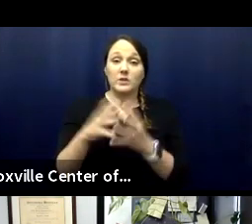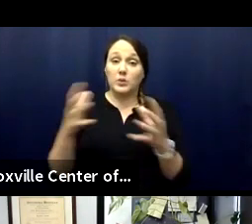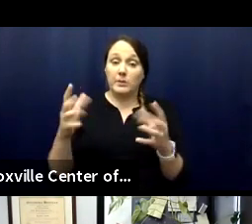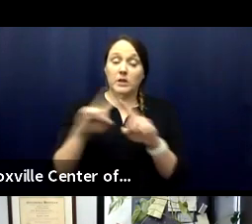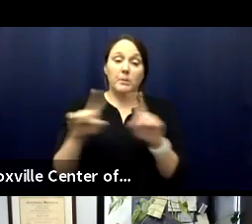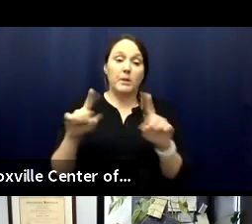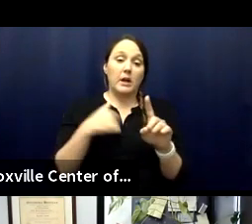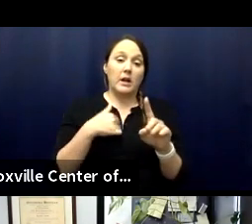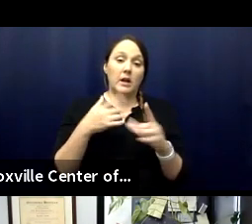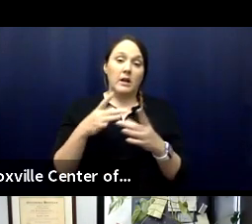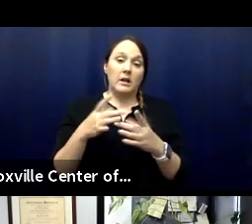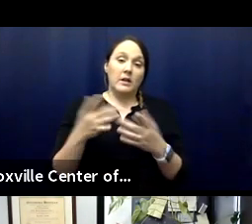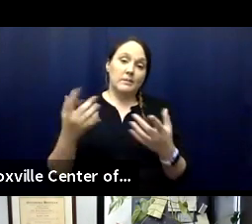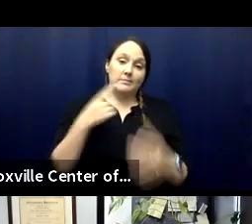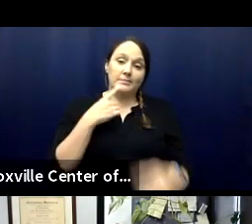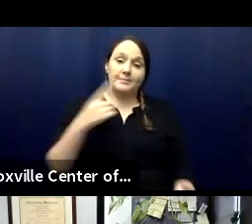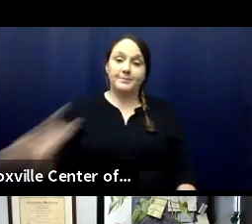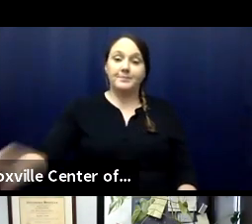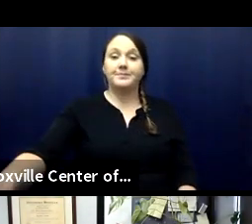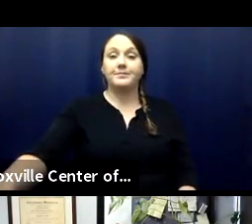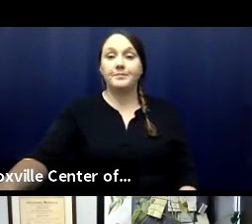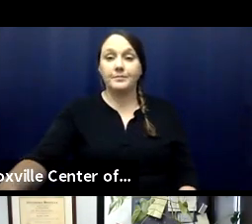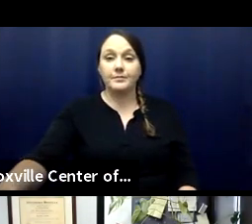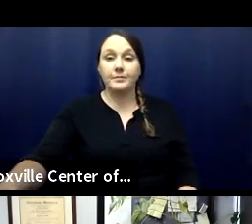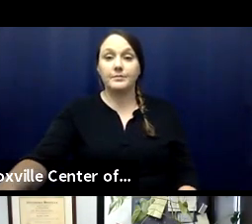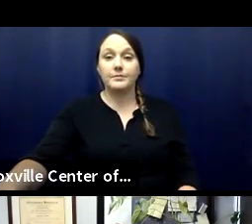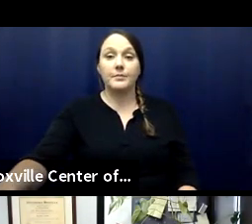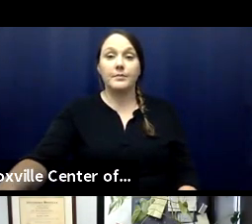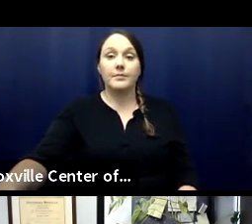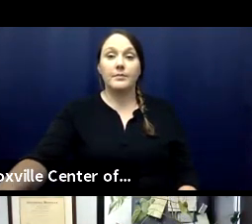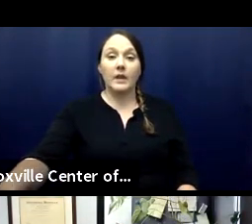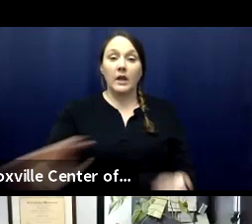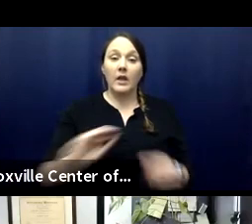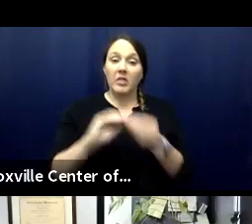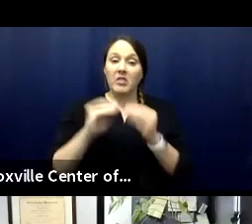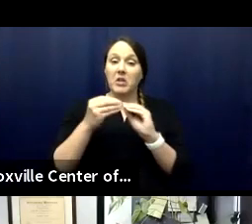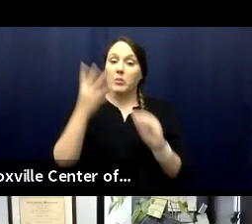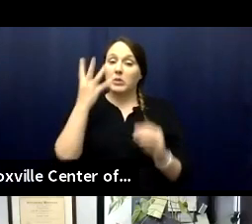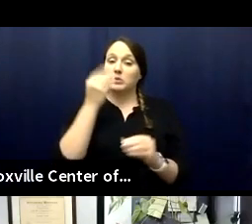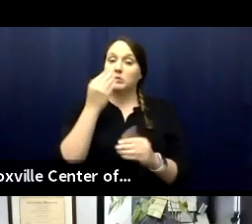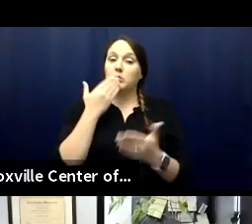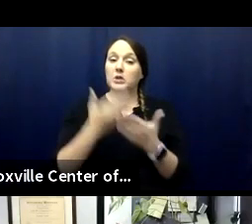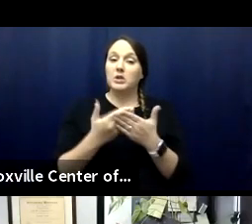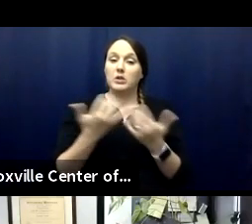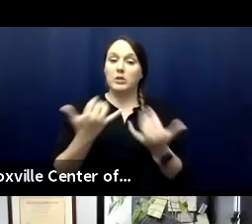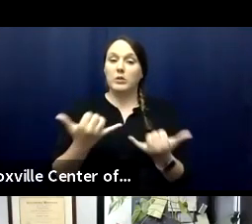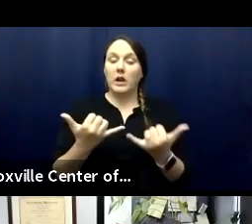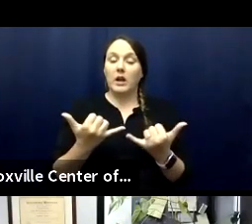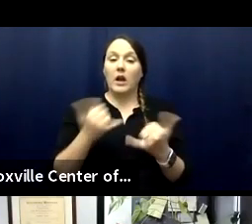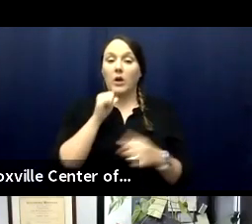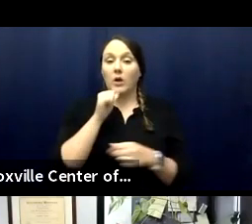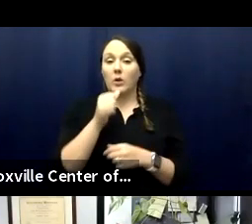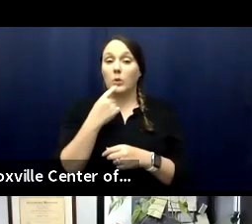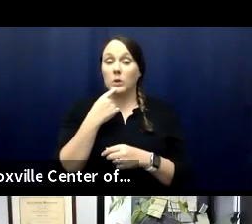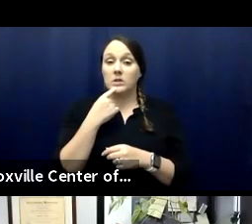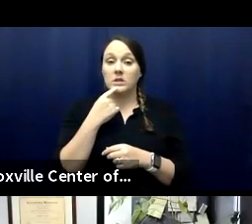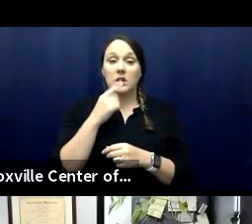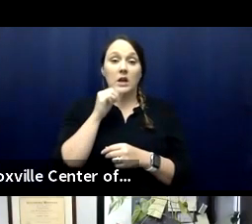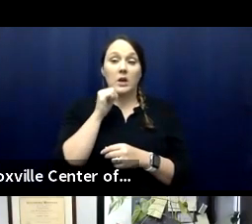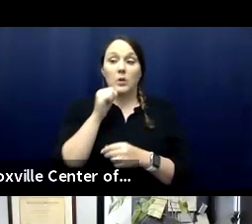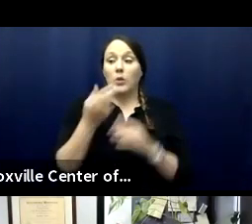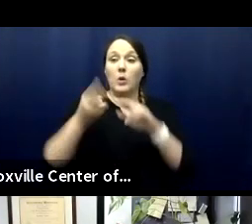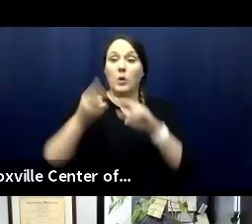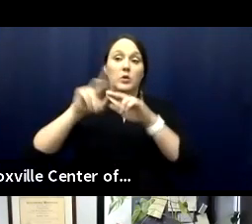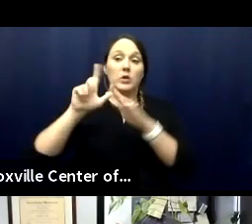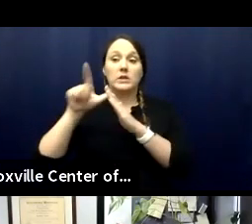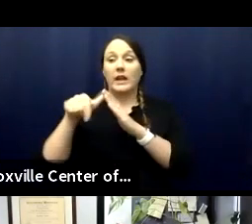the numbers are pretty good right now. Not saying that it won't go up later